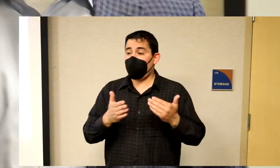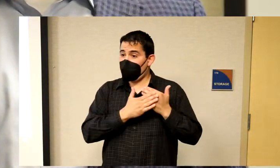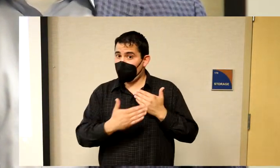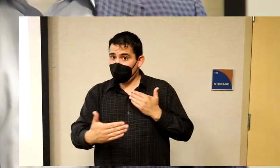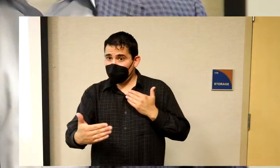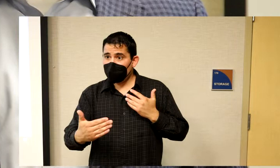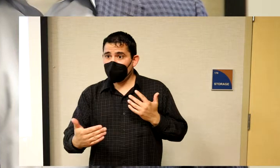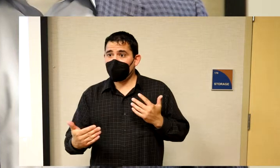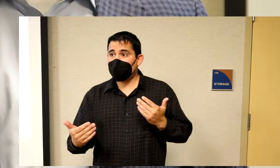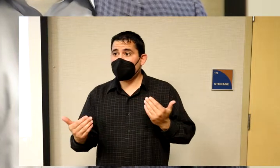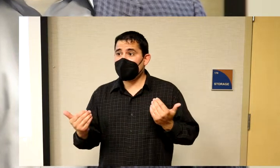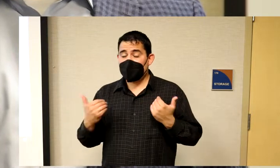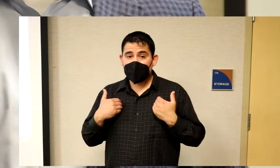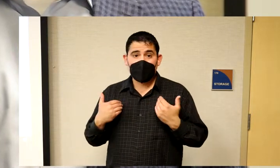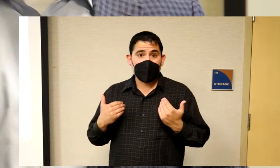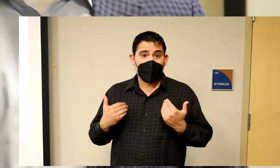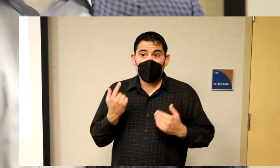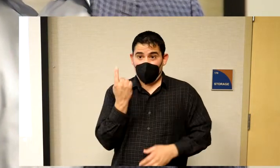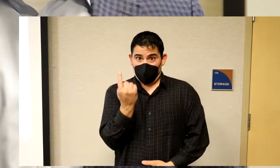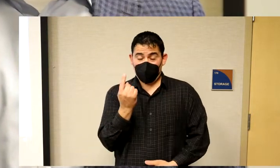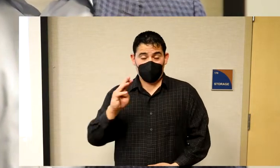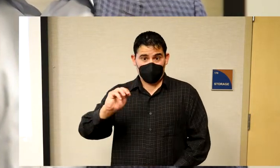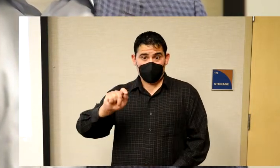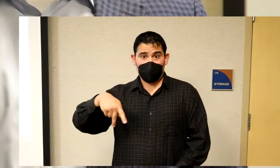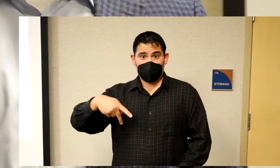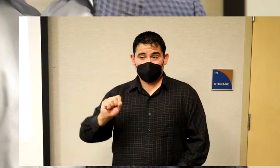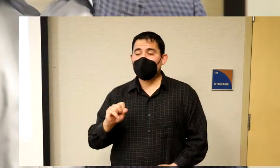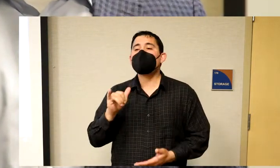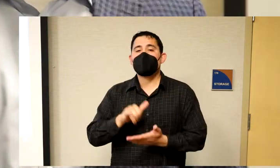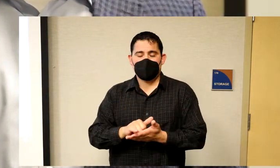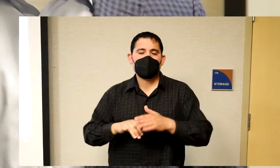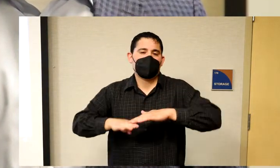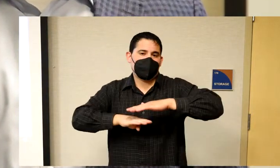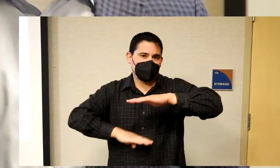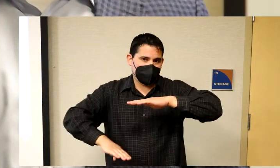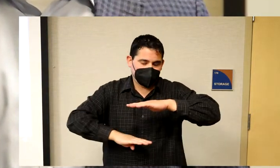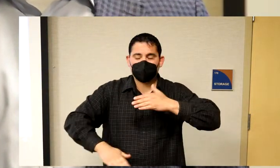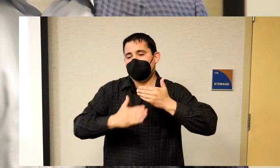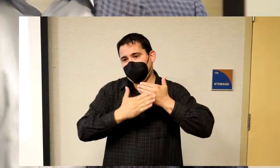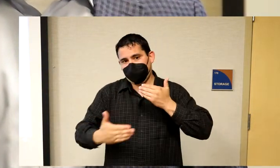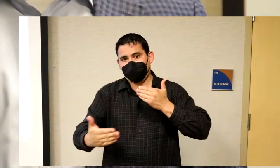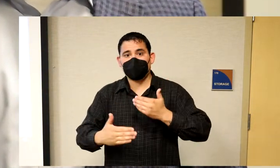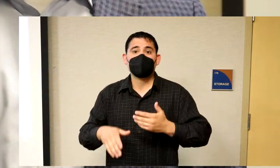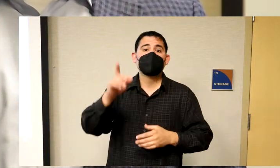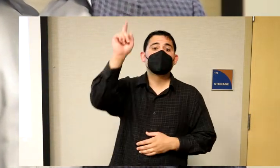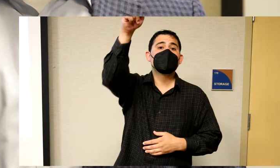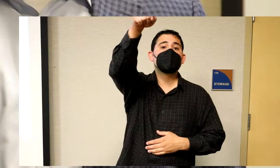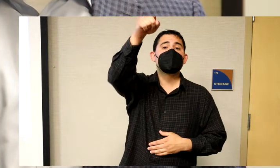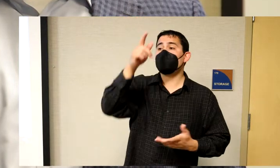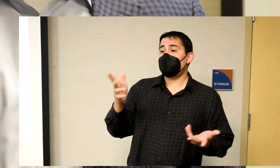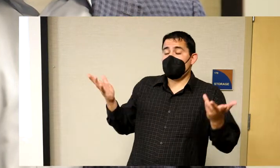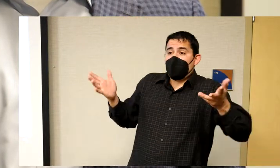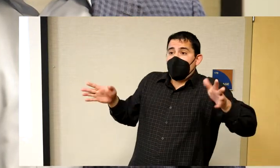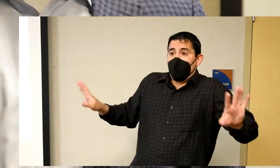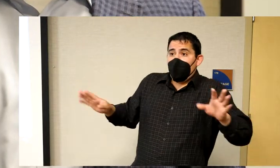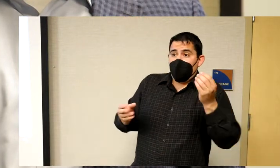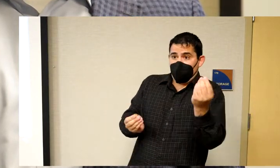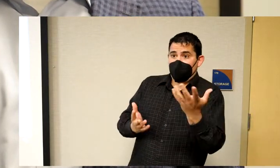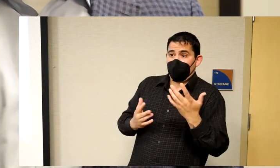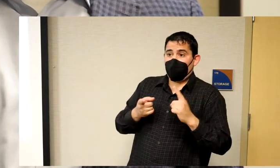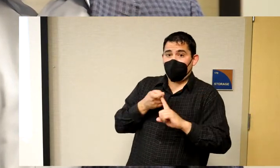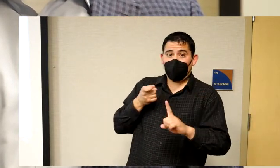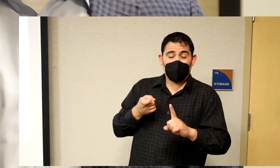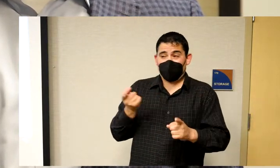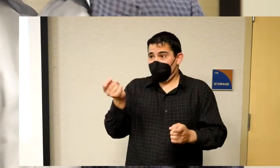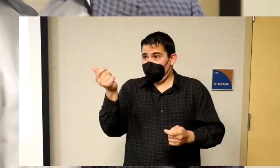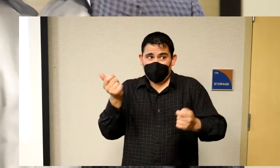then start striking some of them from the ones that we're looking at. I've already heard through a process of elimination,